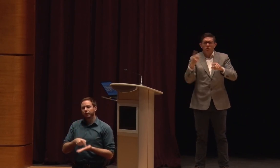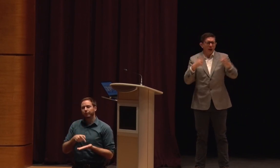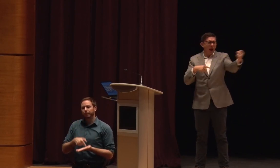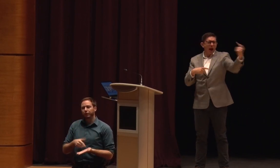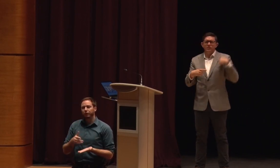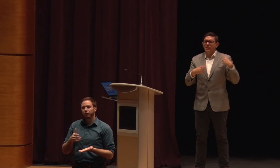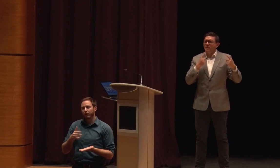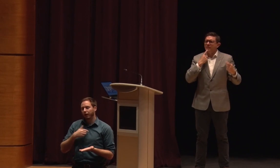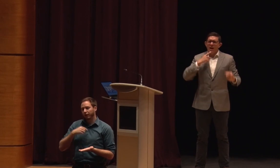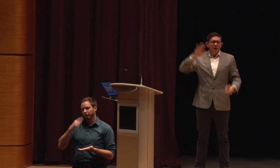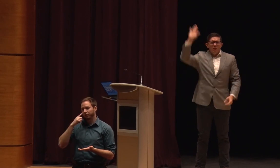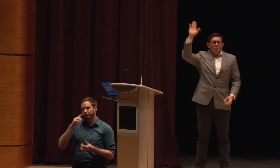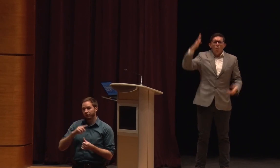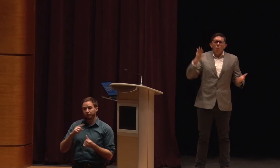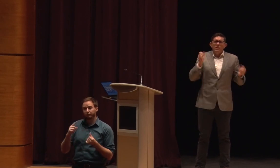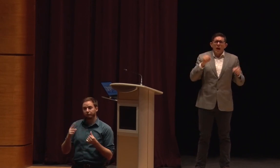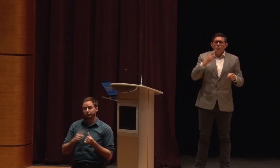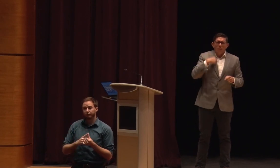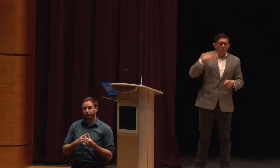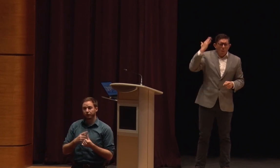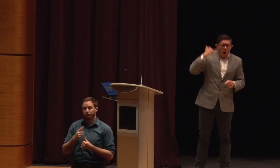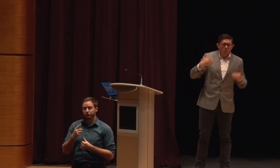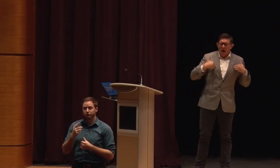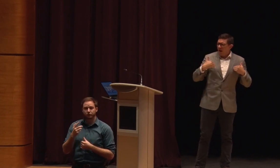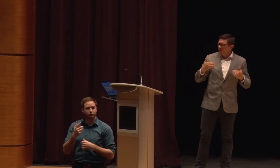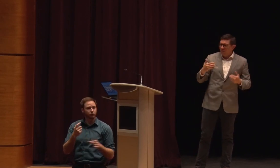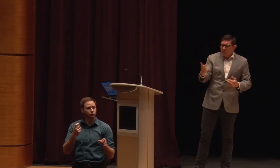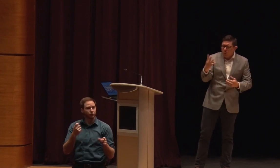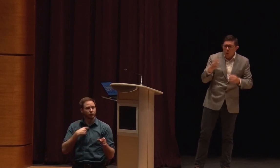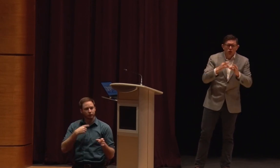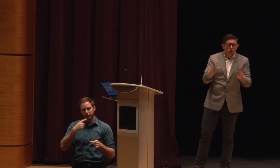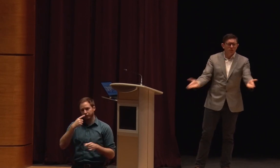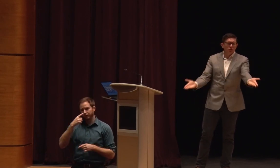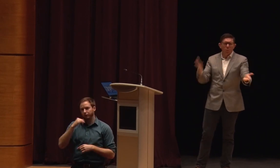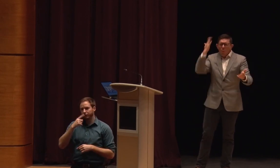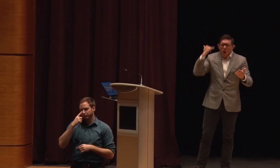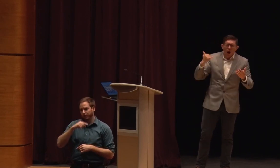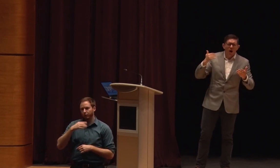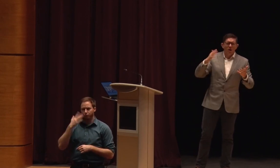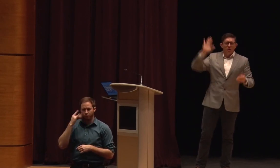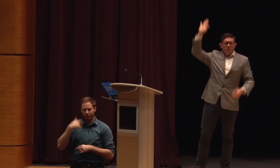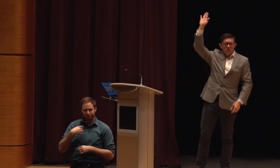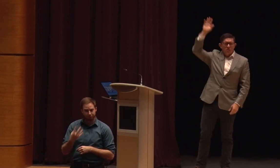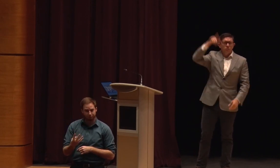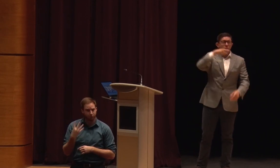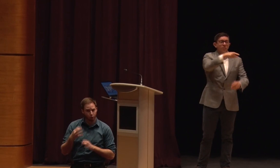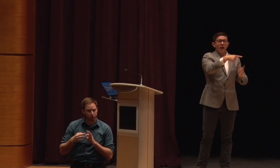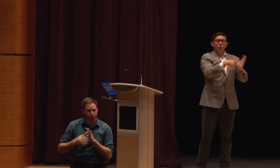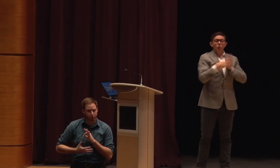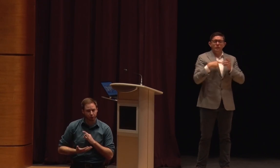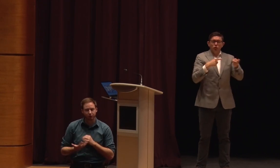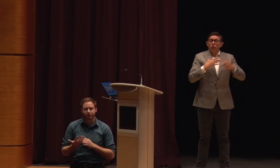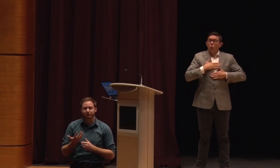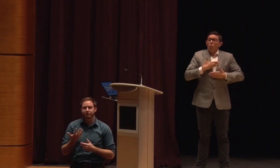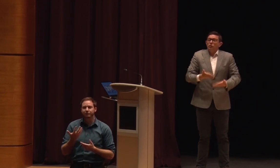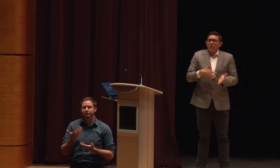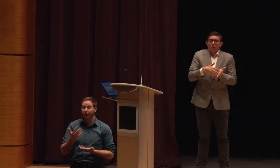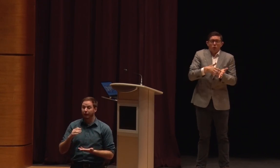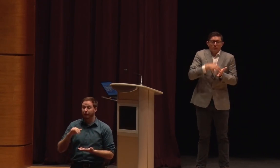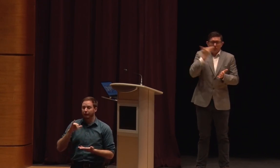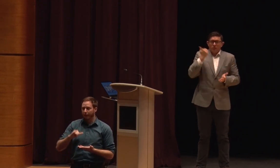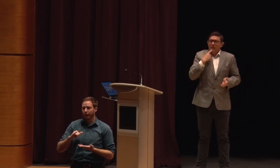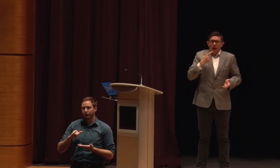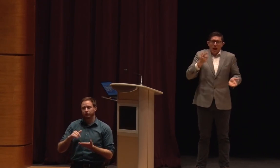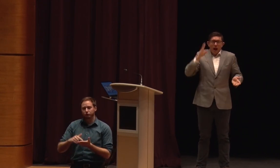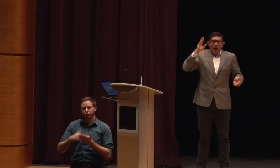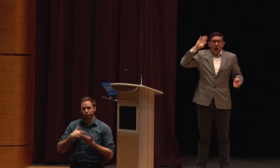someone, I think the first question person said, can you tell me why we have four interpreters, that showed me